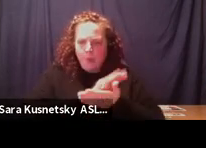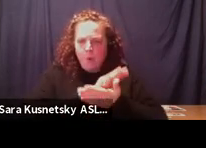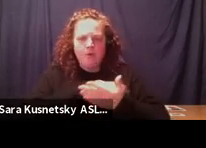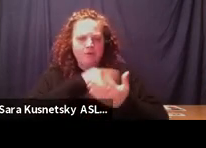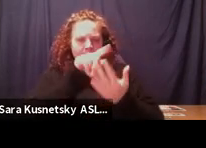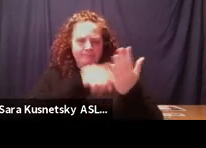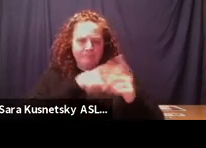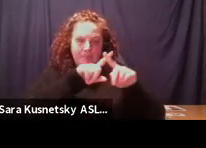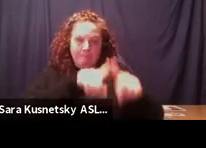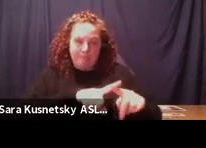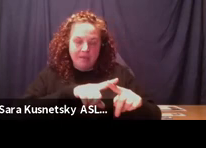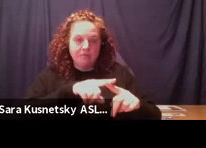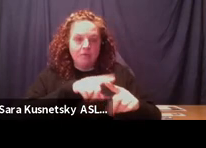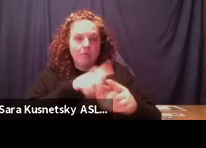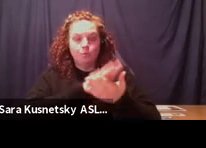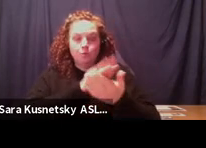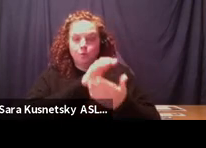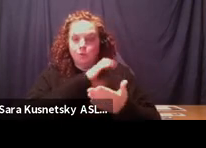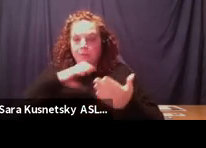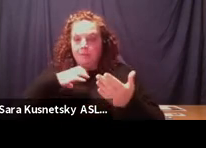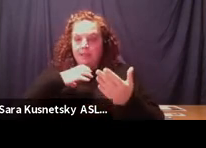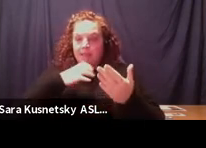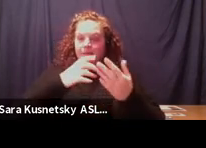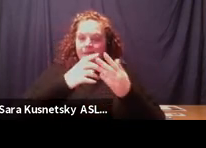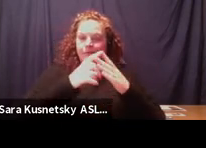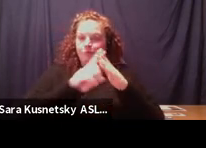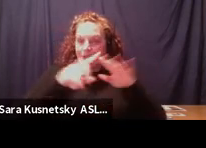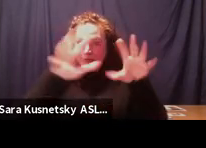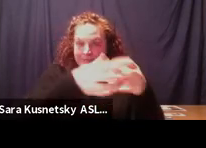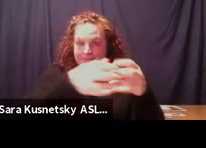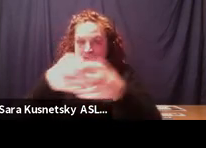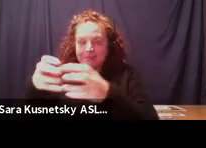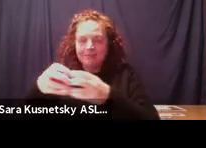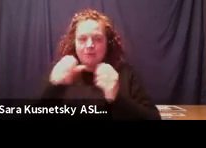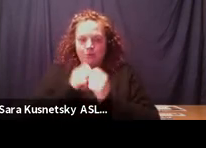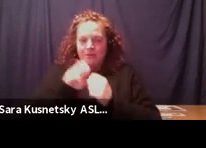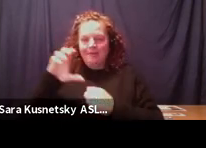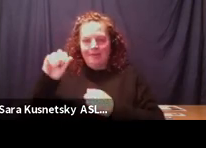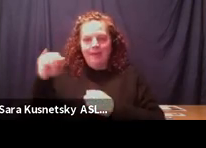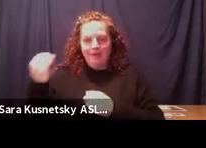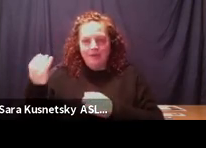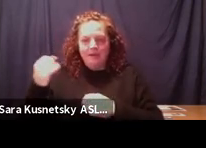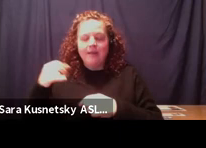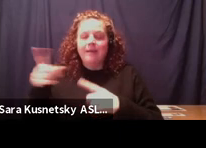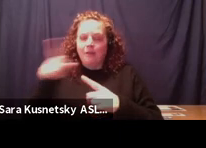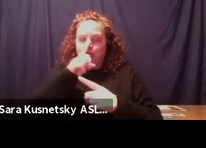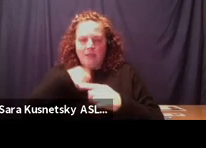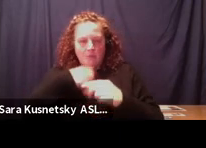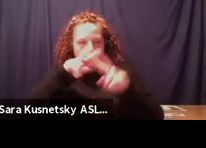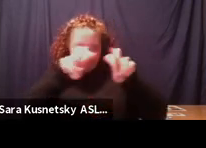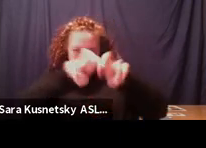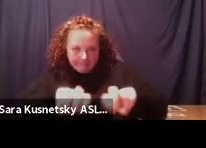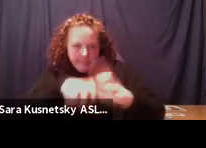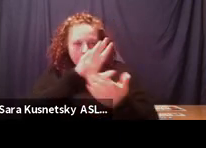school committee retreats with AJ, and looking at really focusing on student outcomes and the